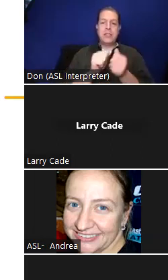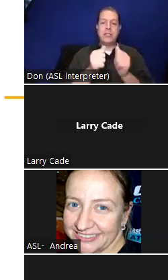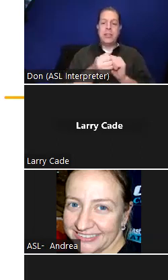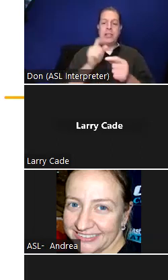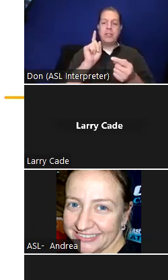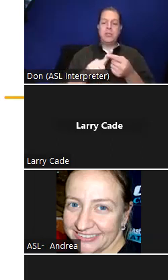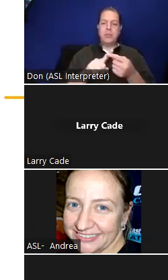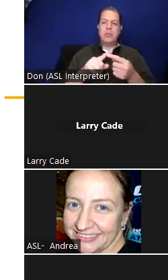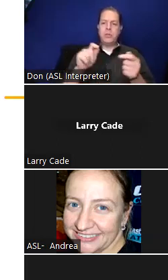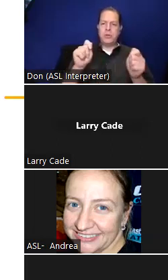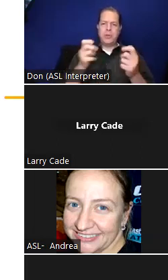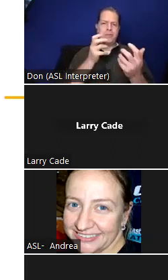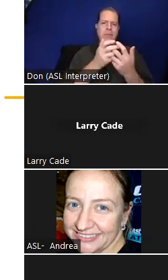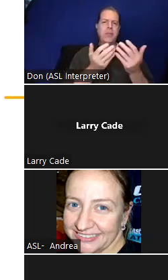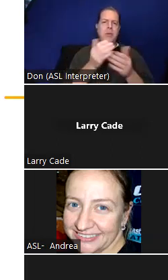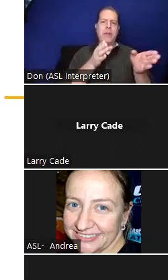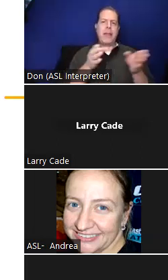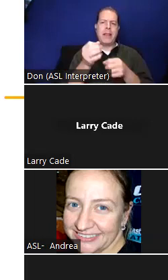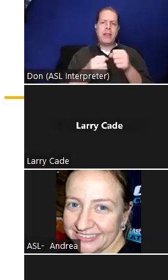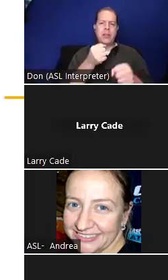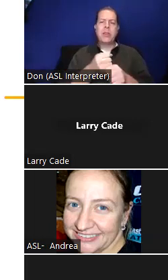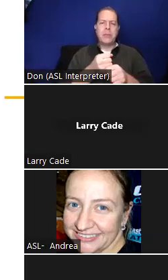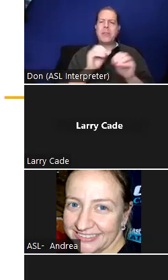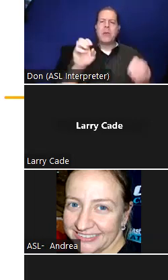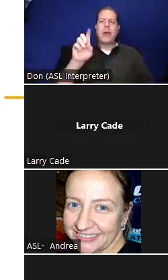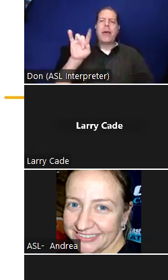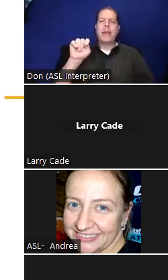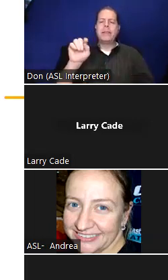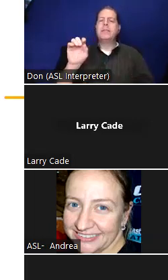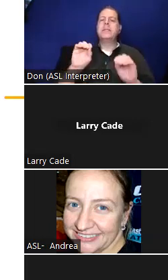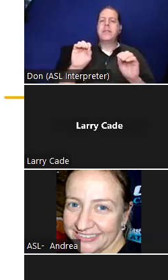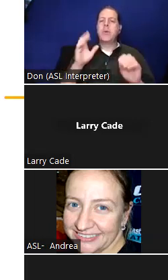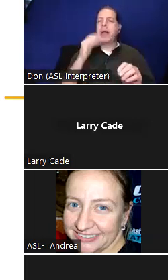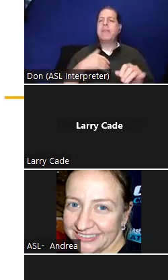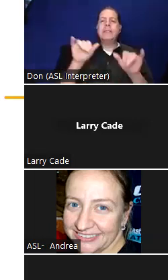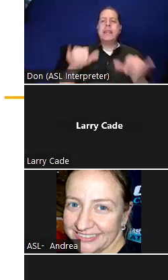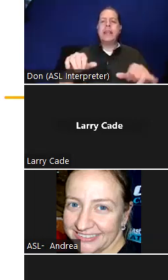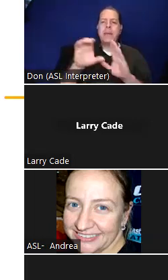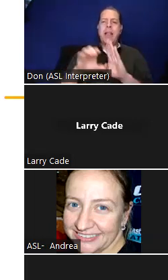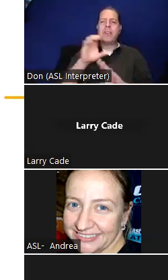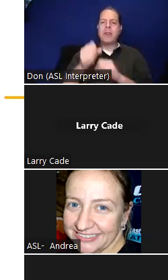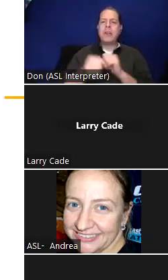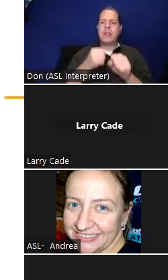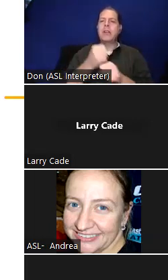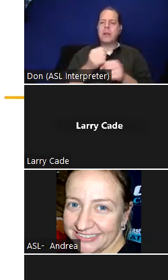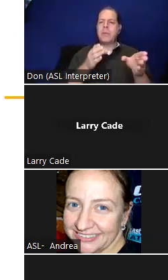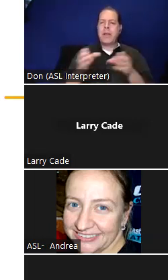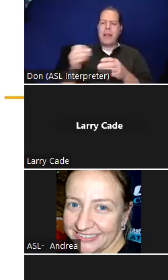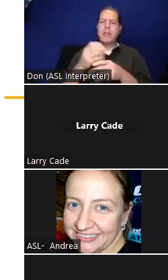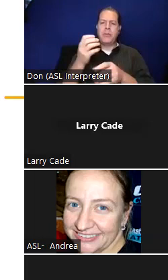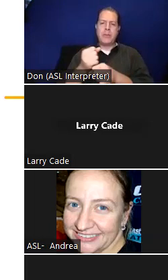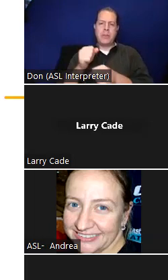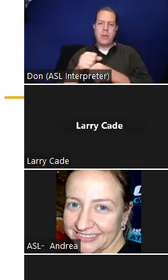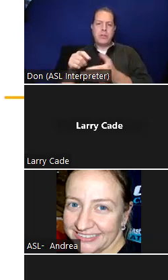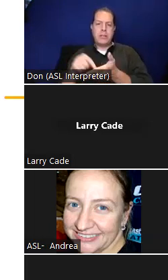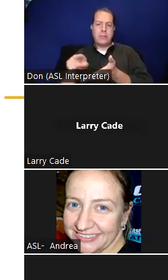to accommodate the new plan year, but there's really no edit. So they're going to have the same calendar year plan to incur expenses,